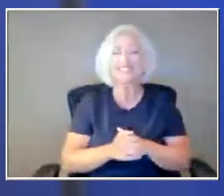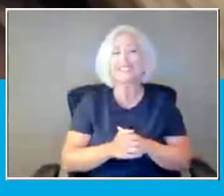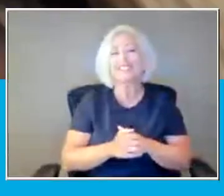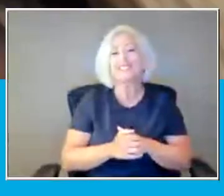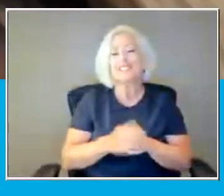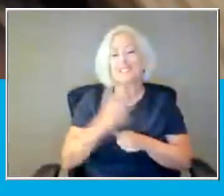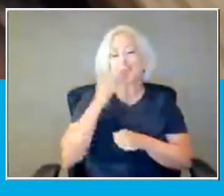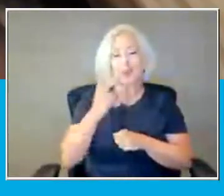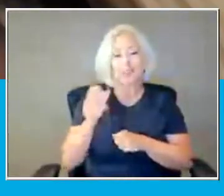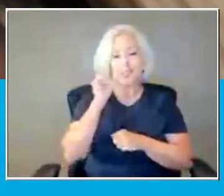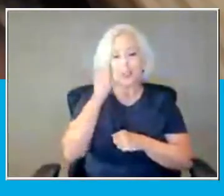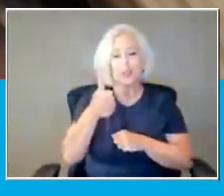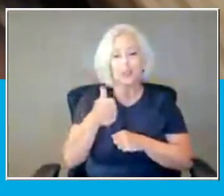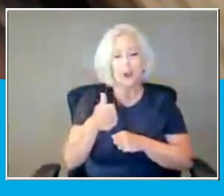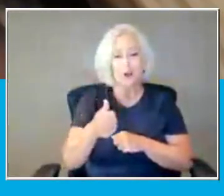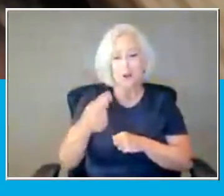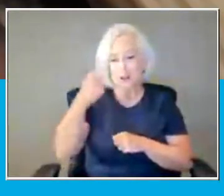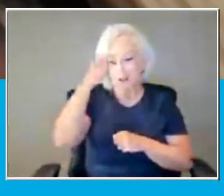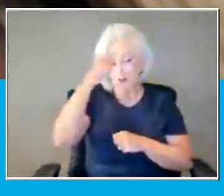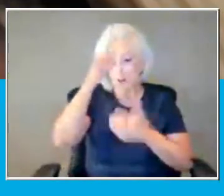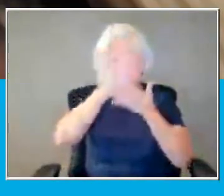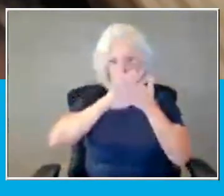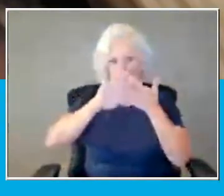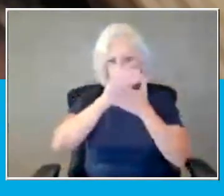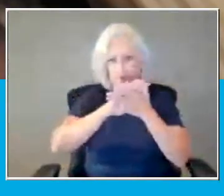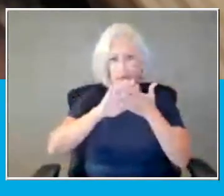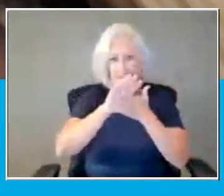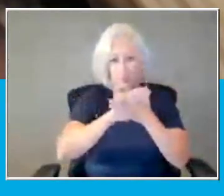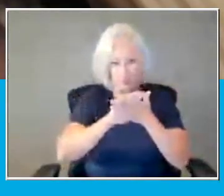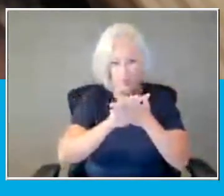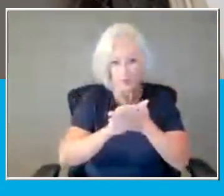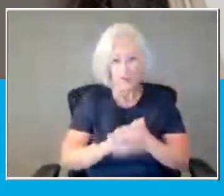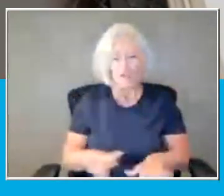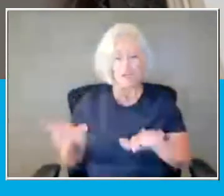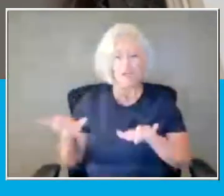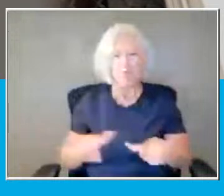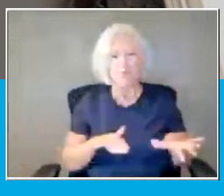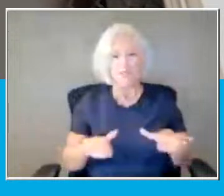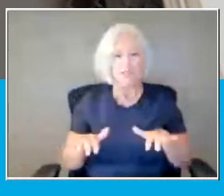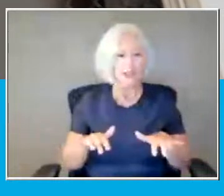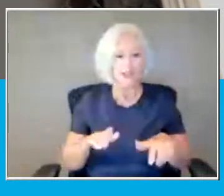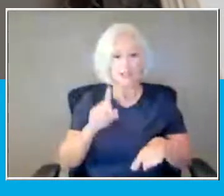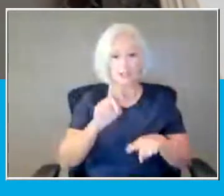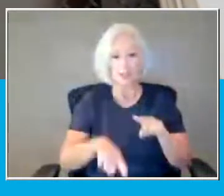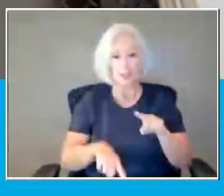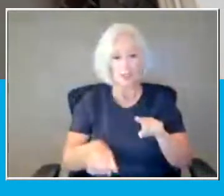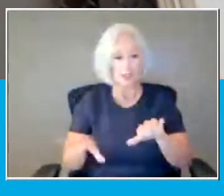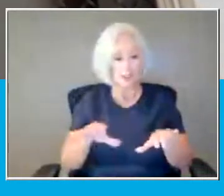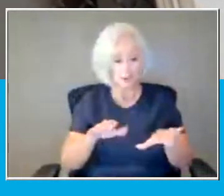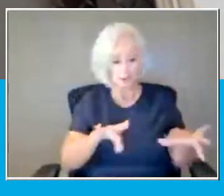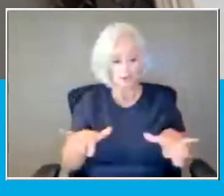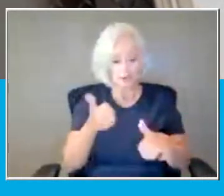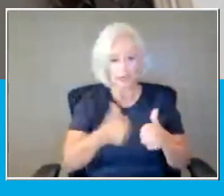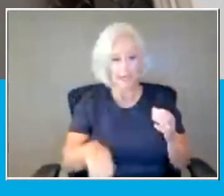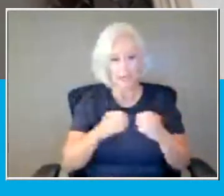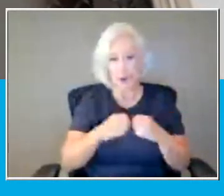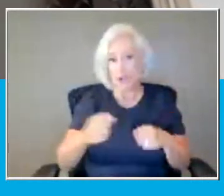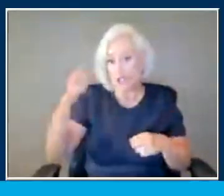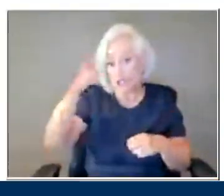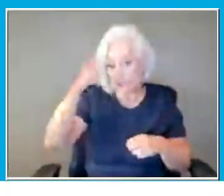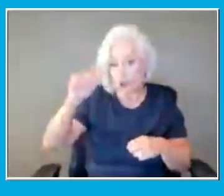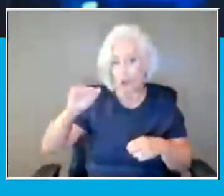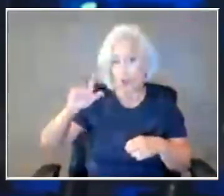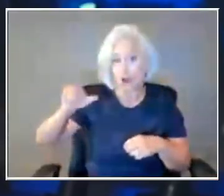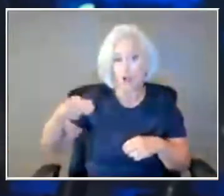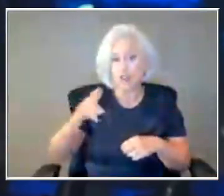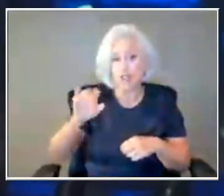tomorrow. Brain fog pushed an accomplished pianist away from the keyboard. What she thought might be Alzheimer's was actually her